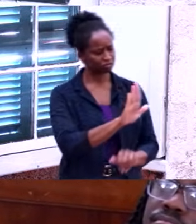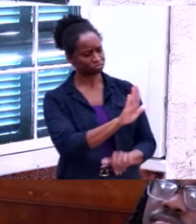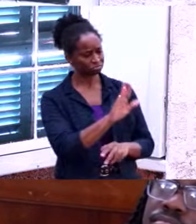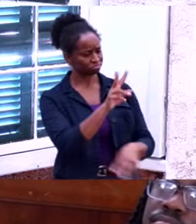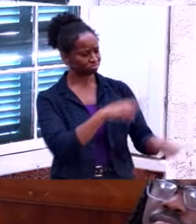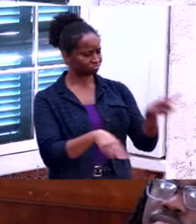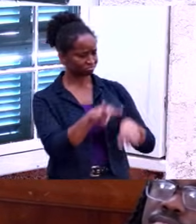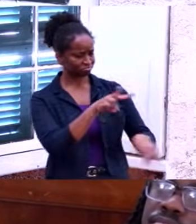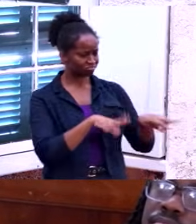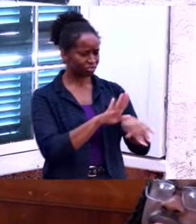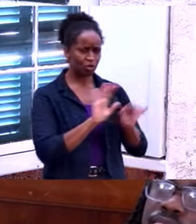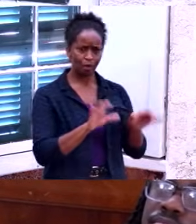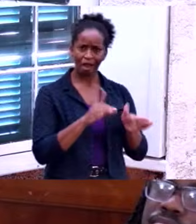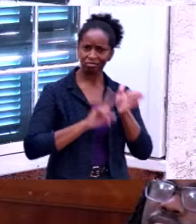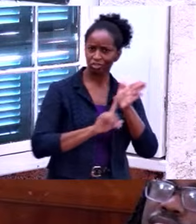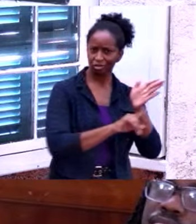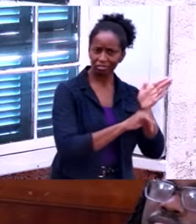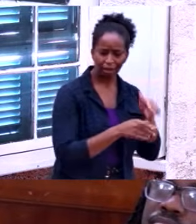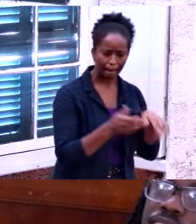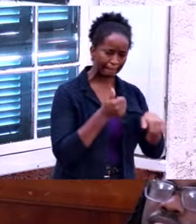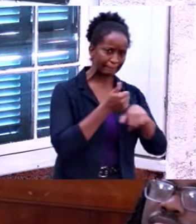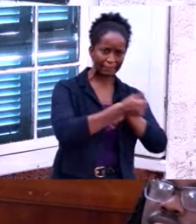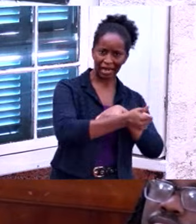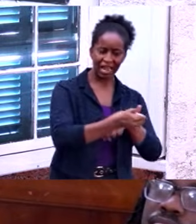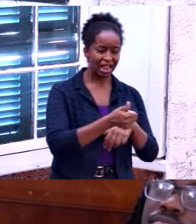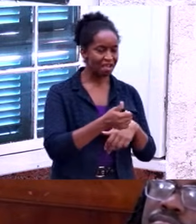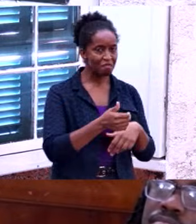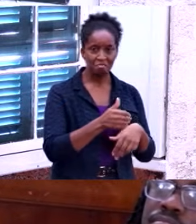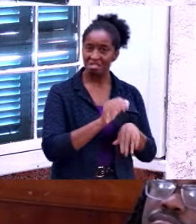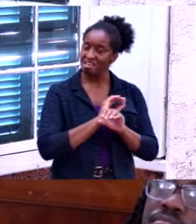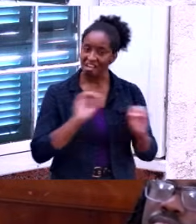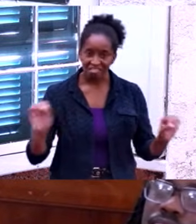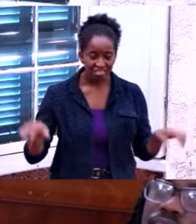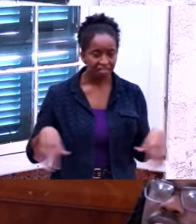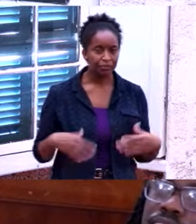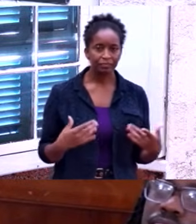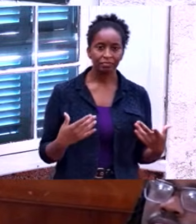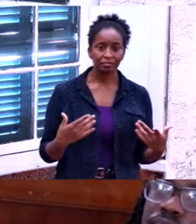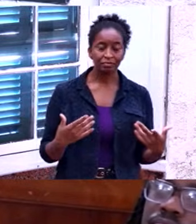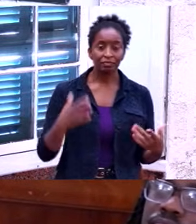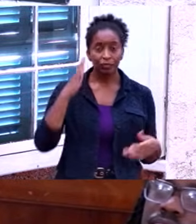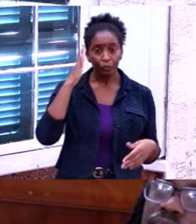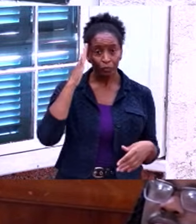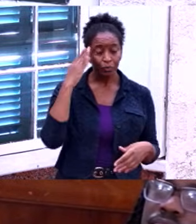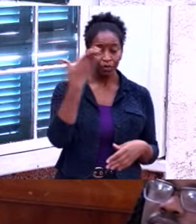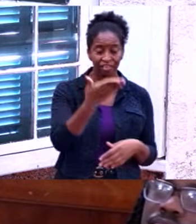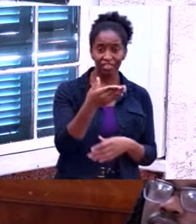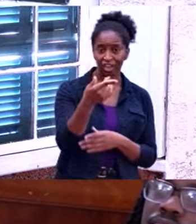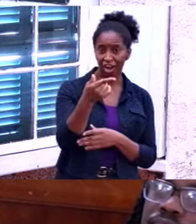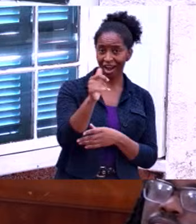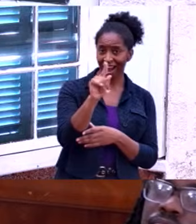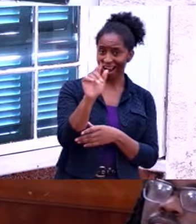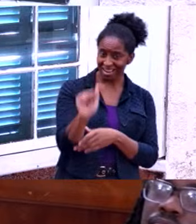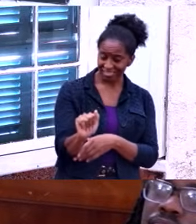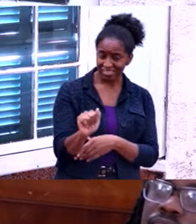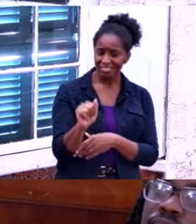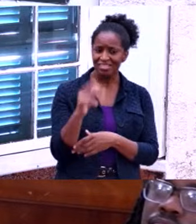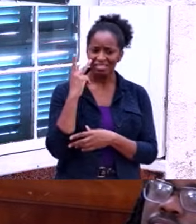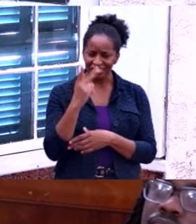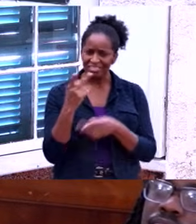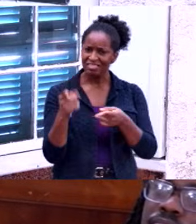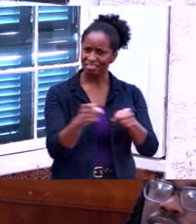the charge level against you. We saw what happened in Gaza, and it means, therefore, that we are closer and closer to what Haile